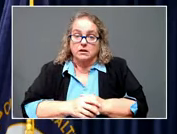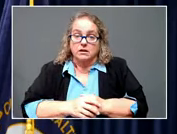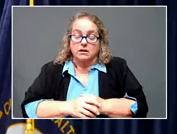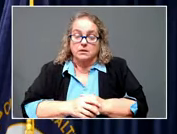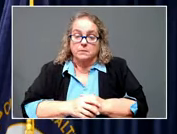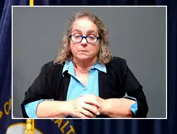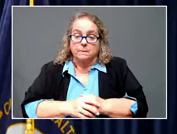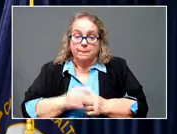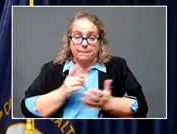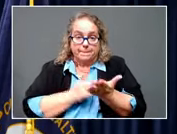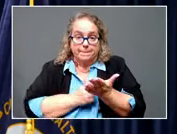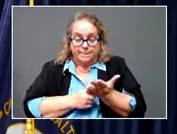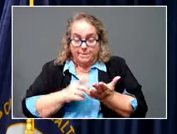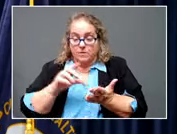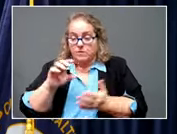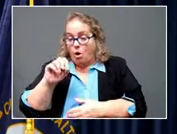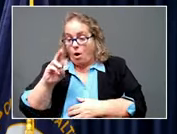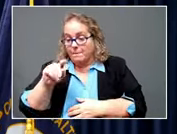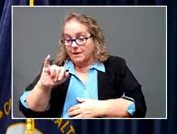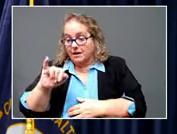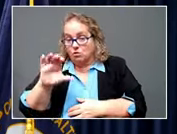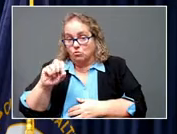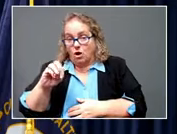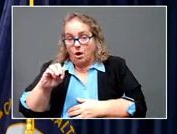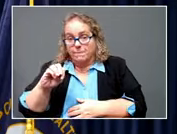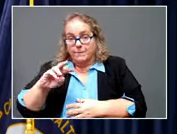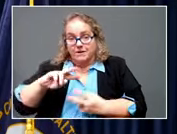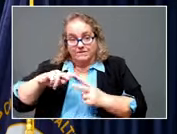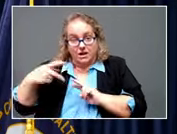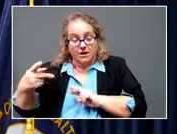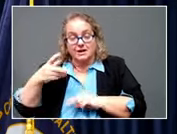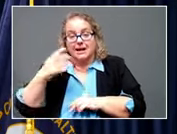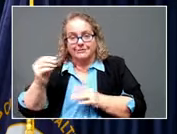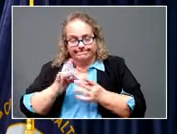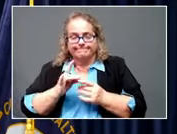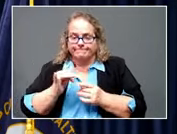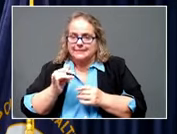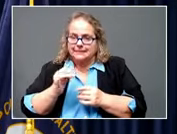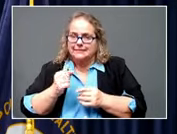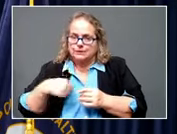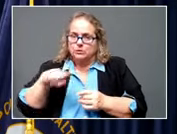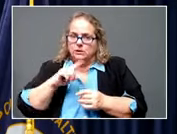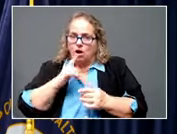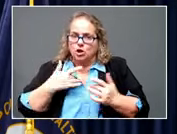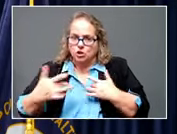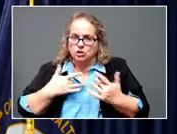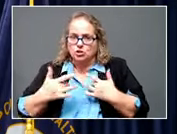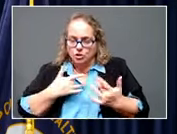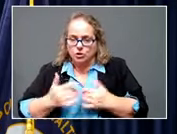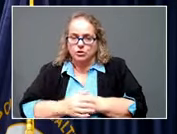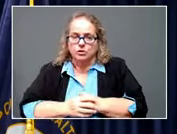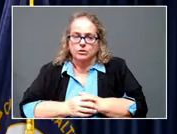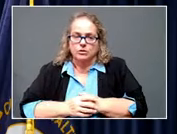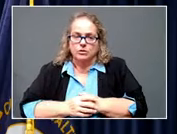the Omicron variant and repeated that it was cause for concern, but you know, right now